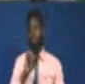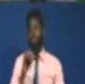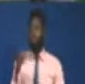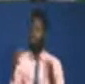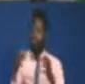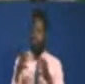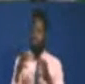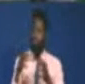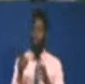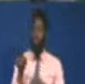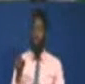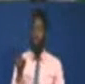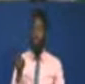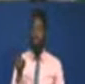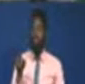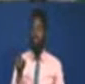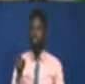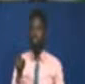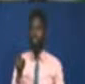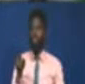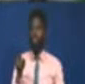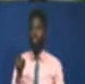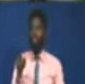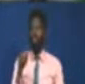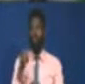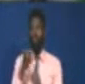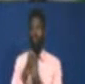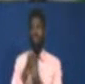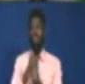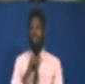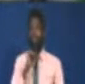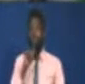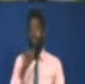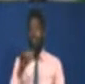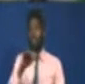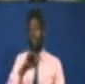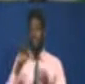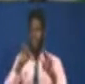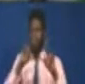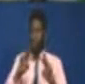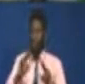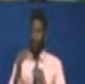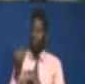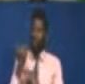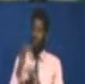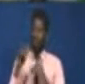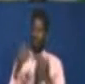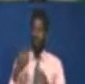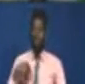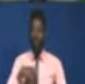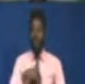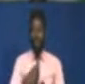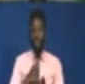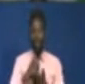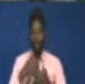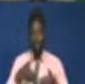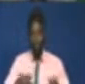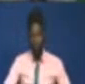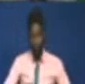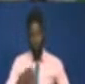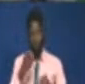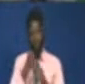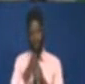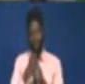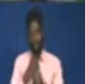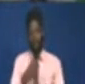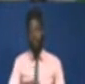the international destinations. And he was asking, how can we help our youth be able to go and work there? I'm sure we